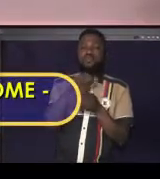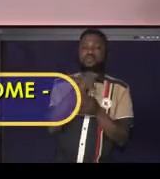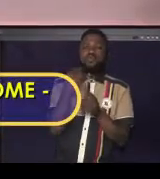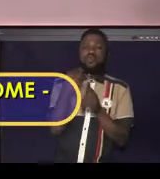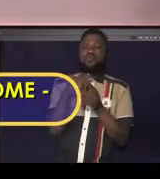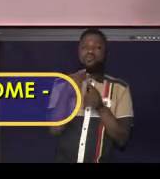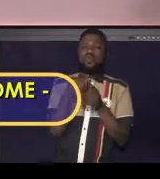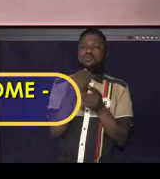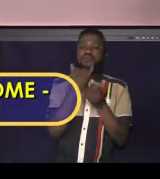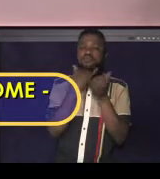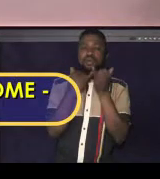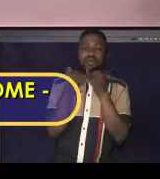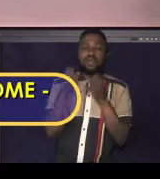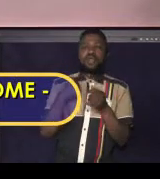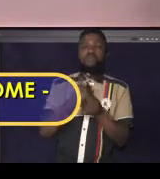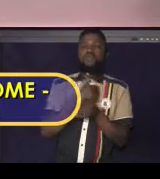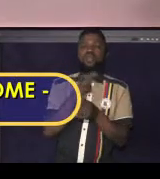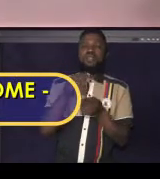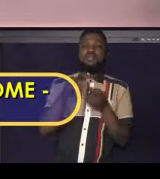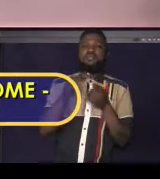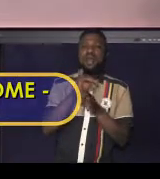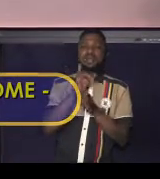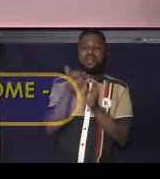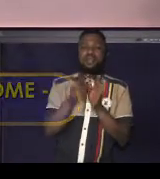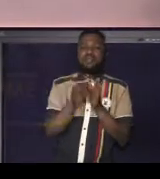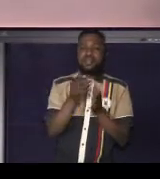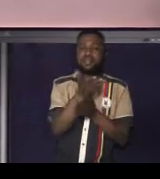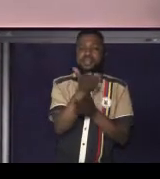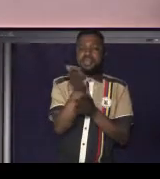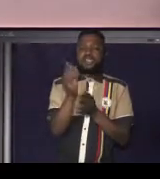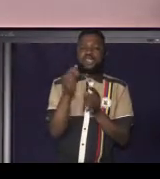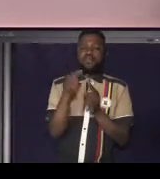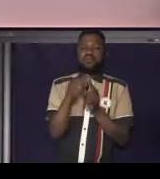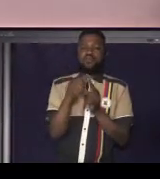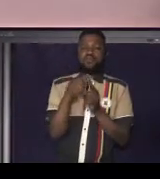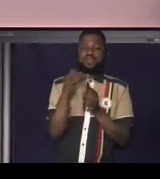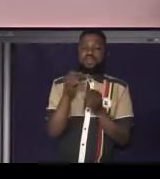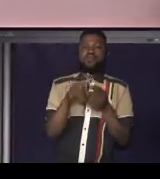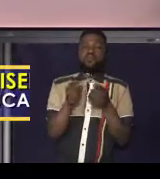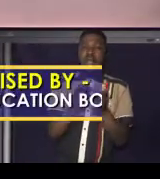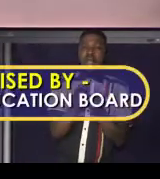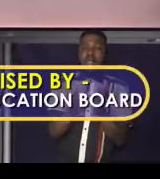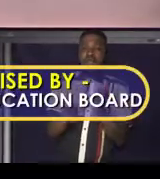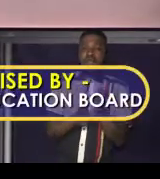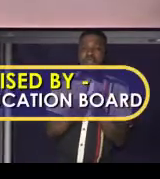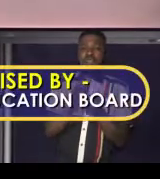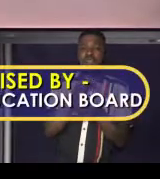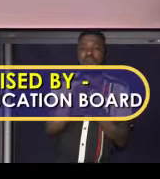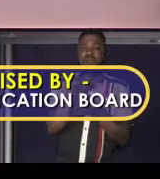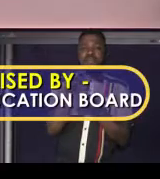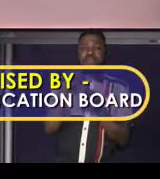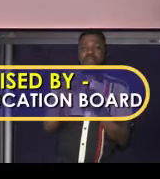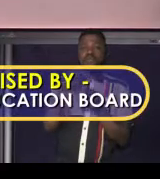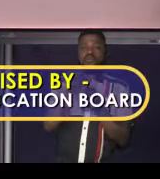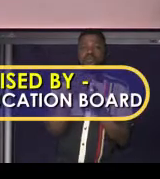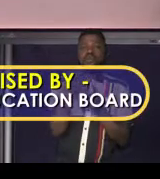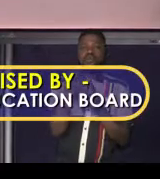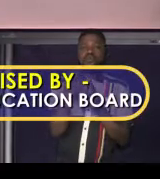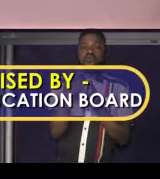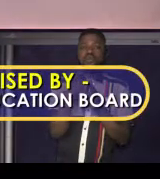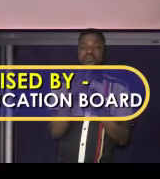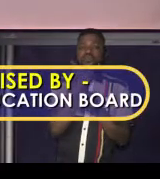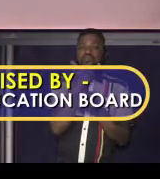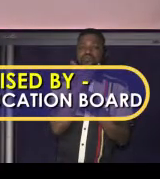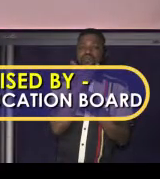those words wrongly, we need to identify these words. To avoid spelling those words